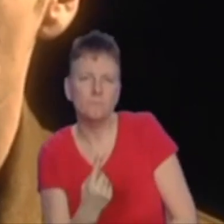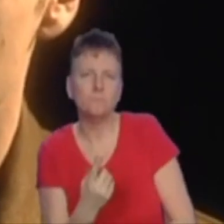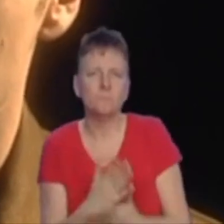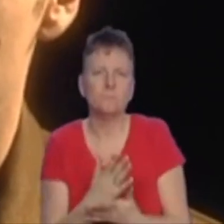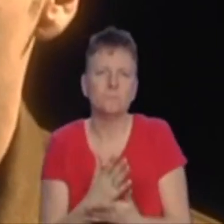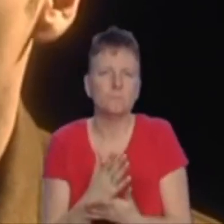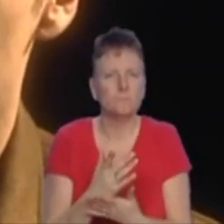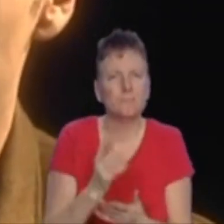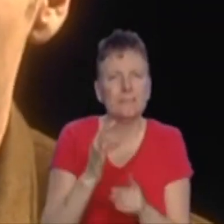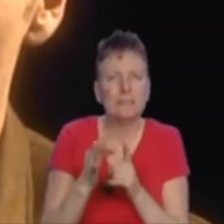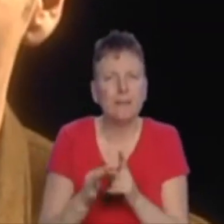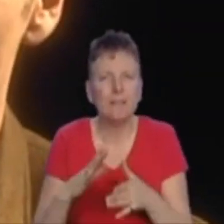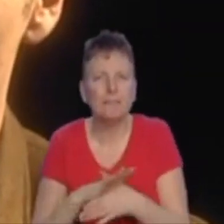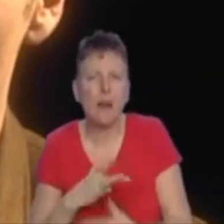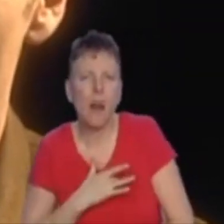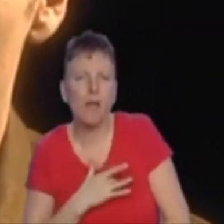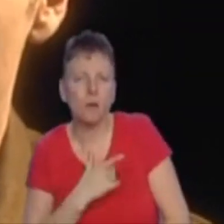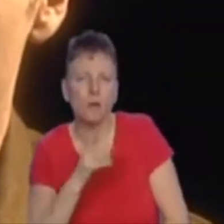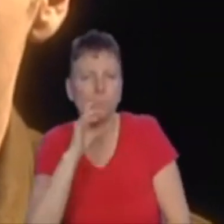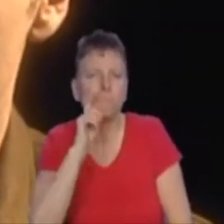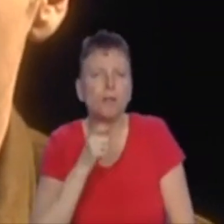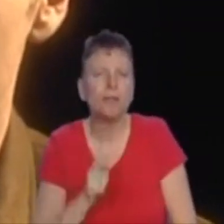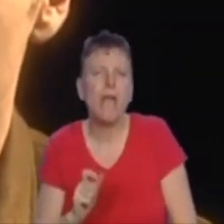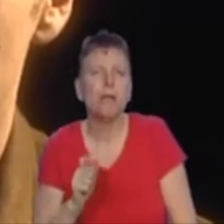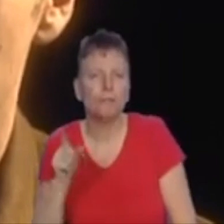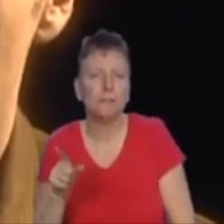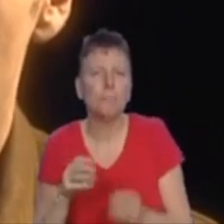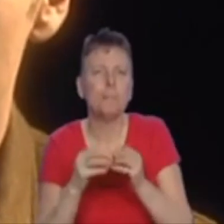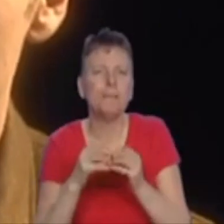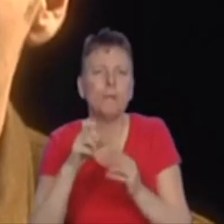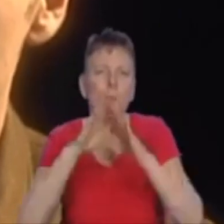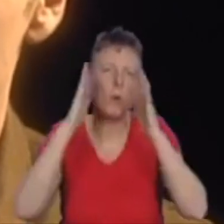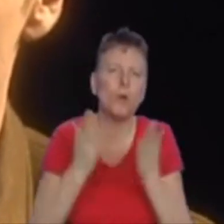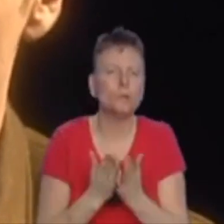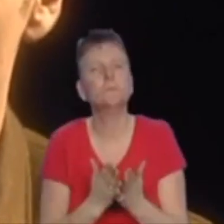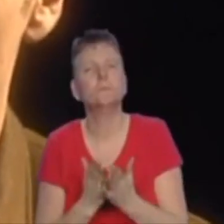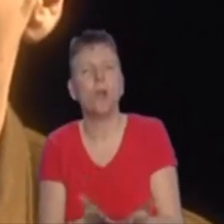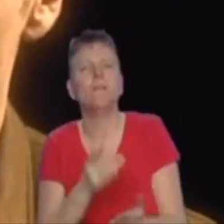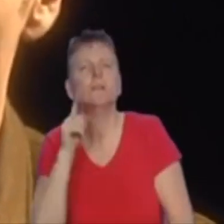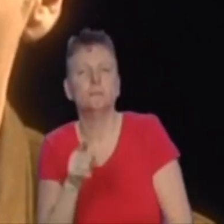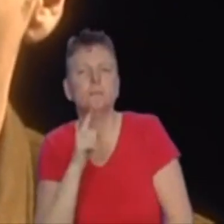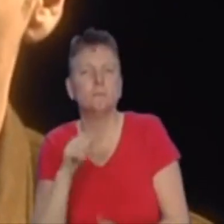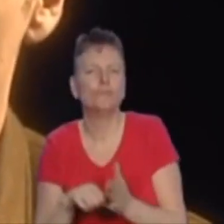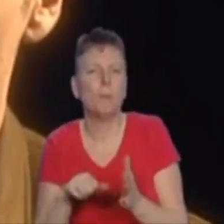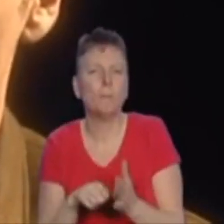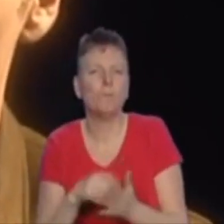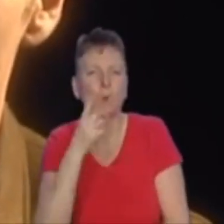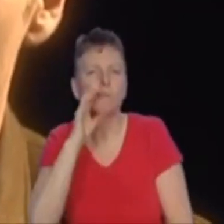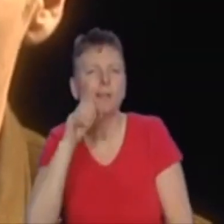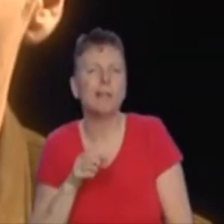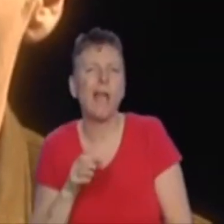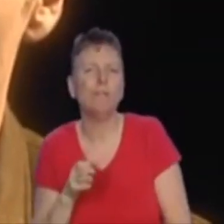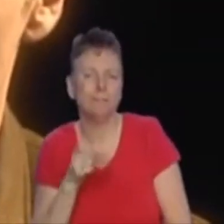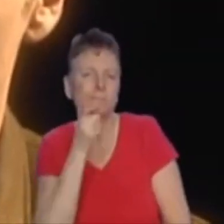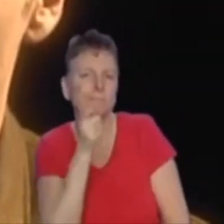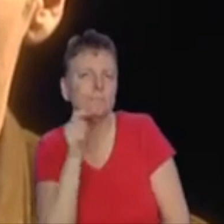BBC World Service was bound to cause problems for one Bulgarian dissident. This is the assassination file on Georgi Markov, who was